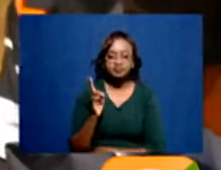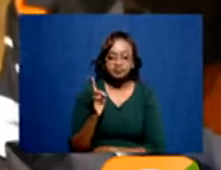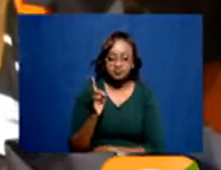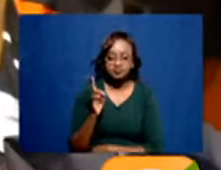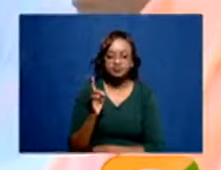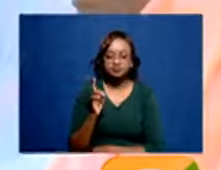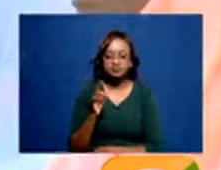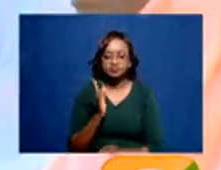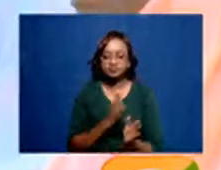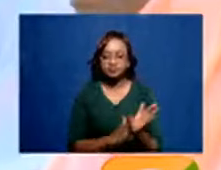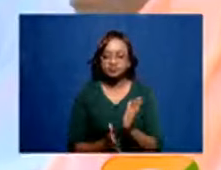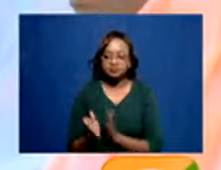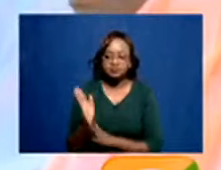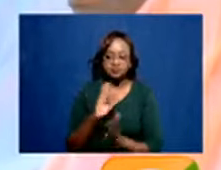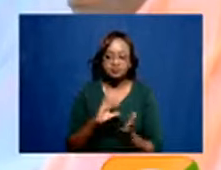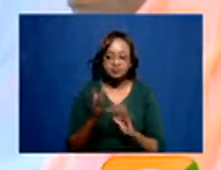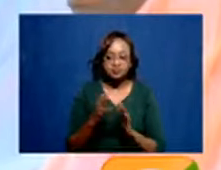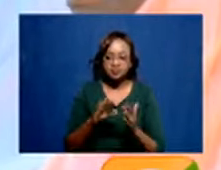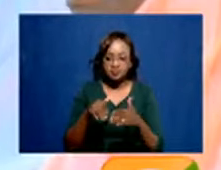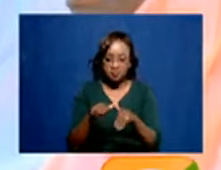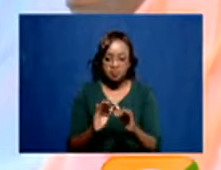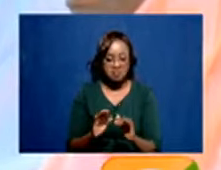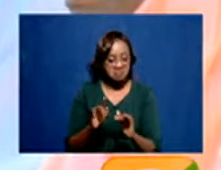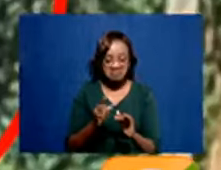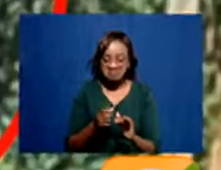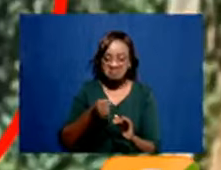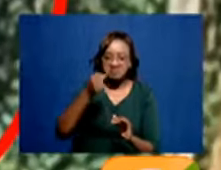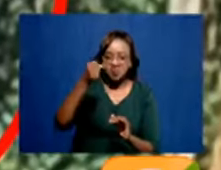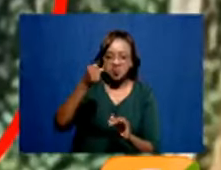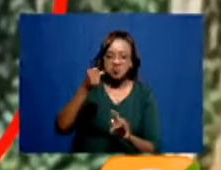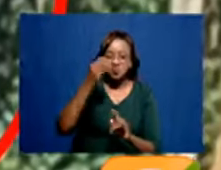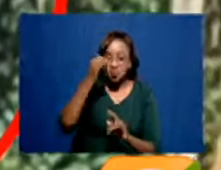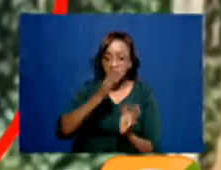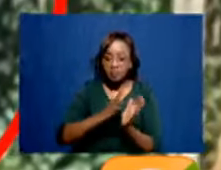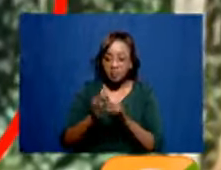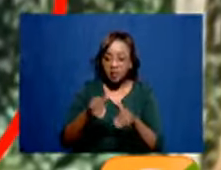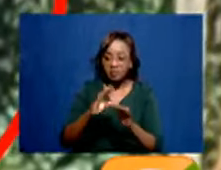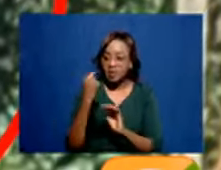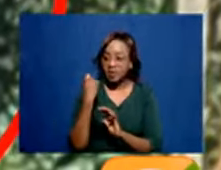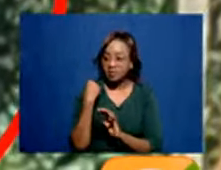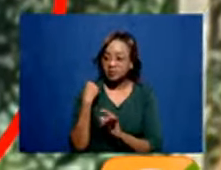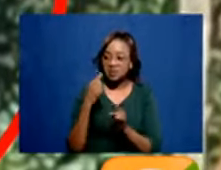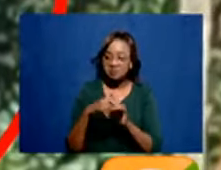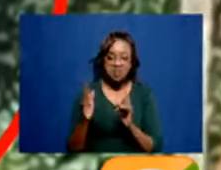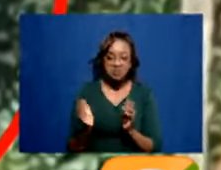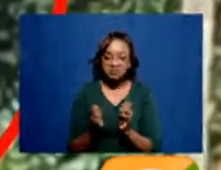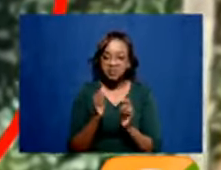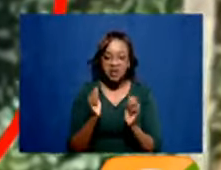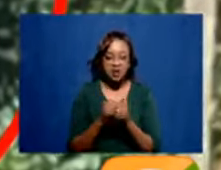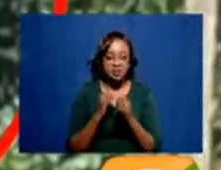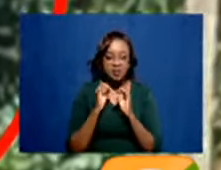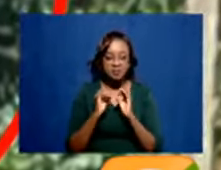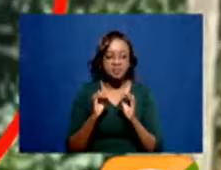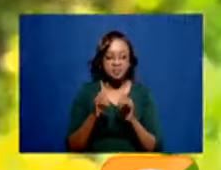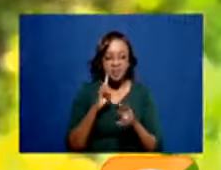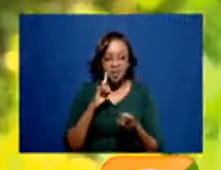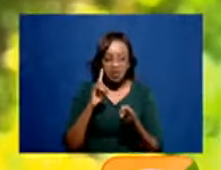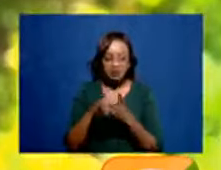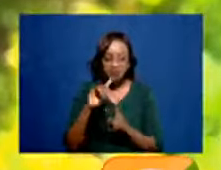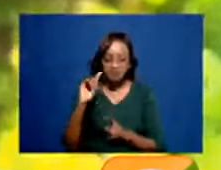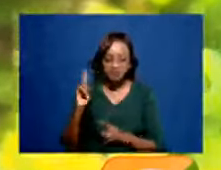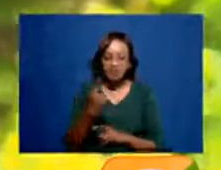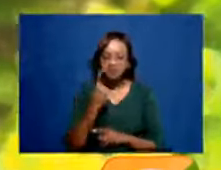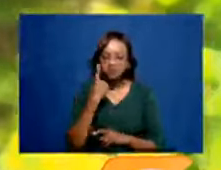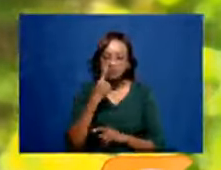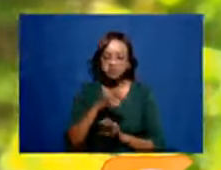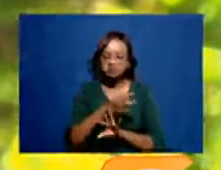burial preparations have ground to a halt. The deceased was said to be buried yesterday, but that is not to be, not until answers to